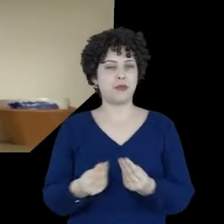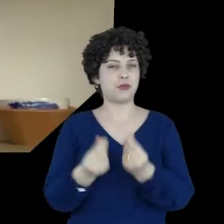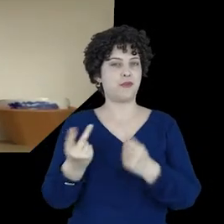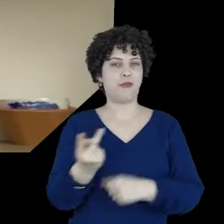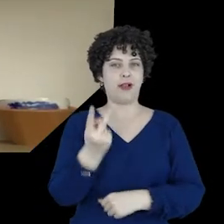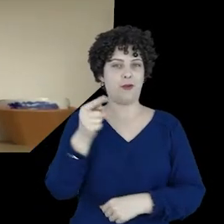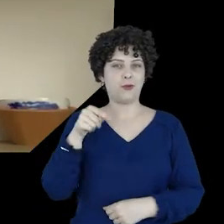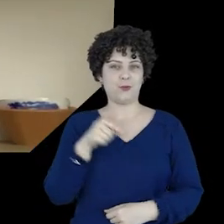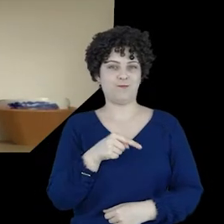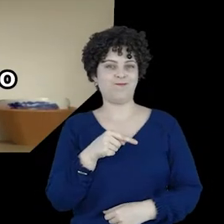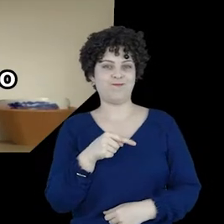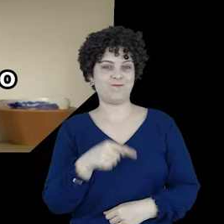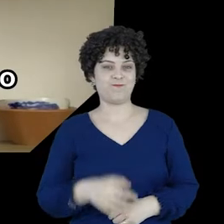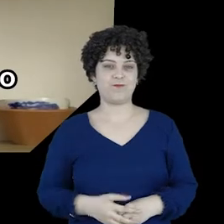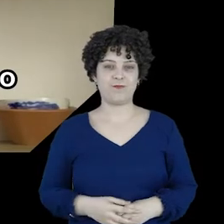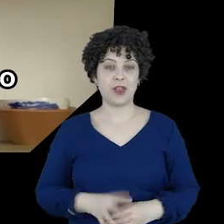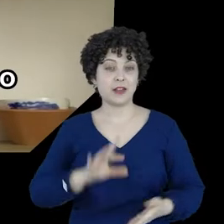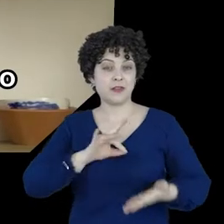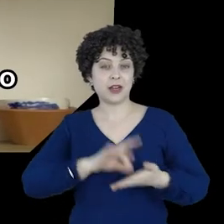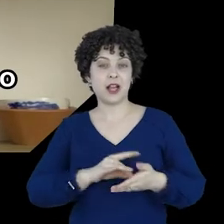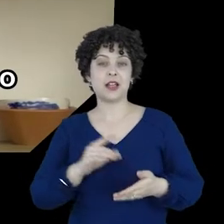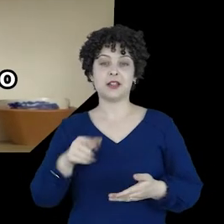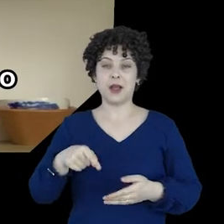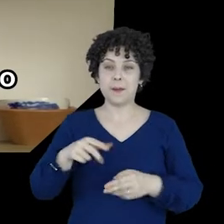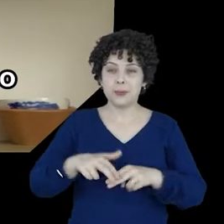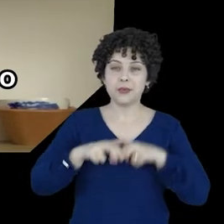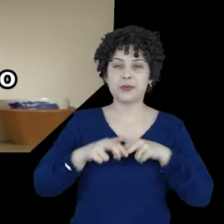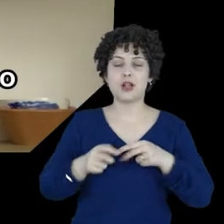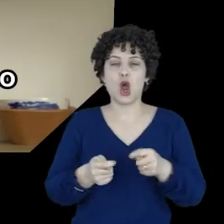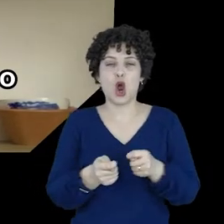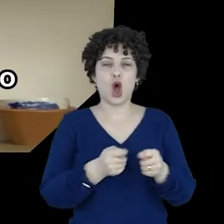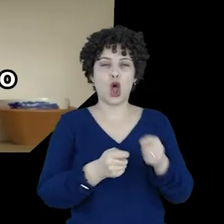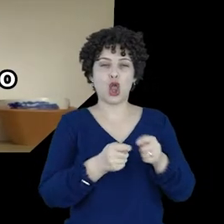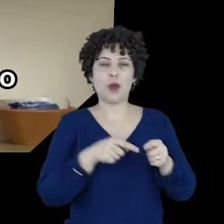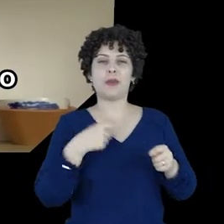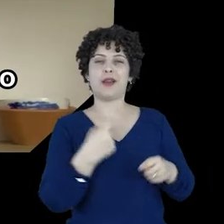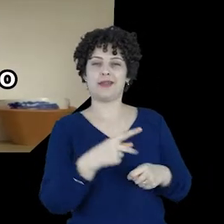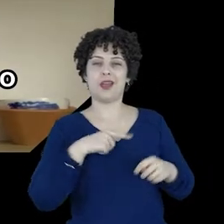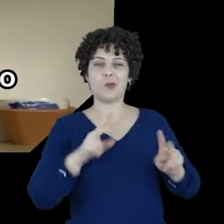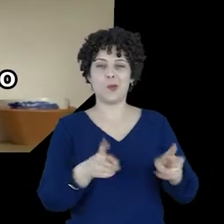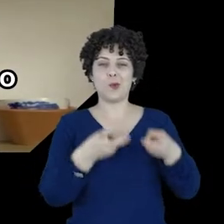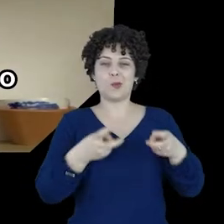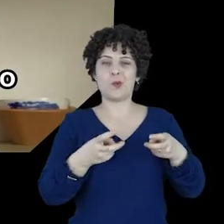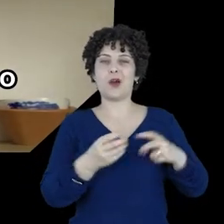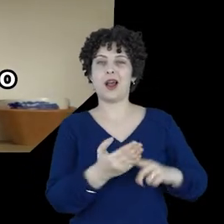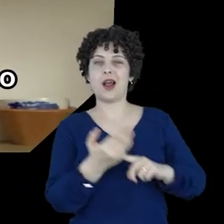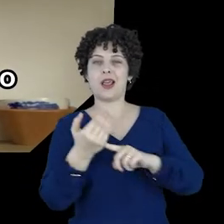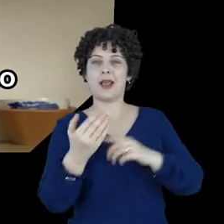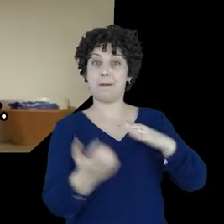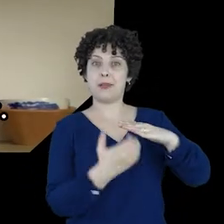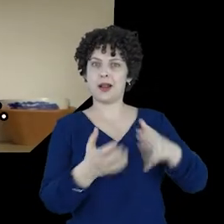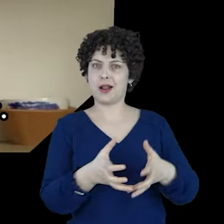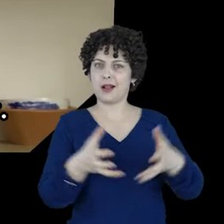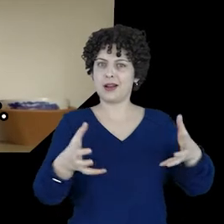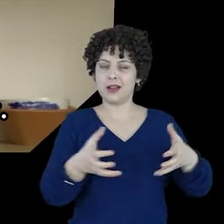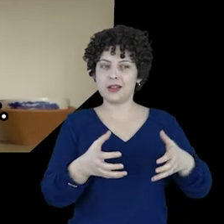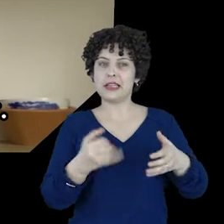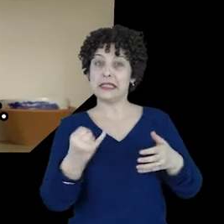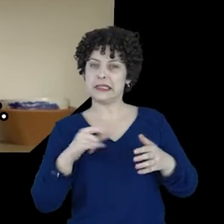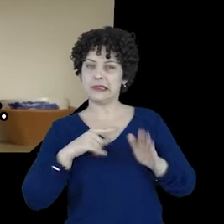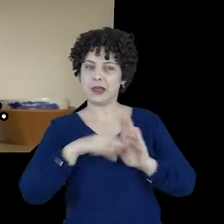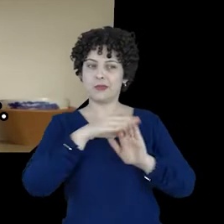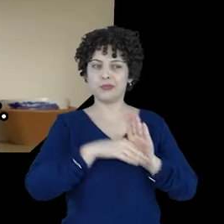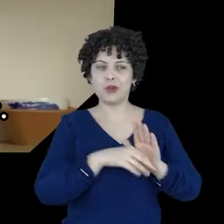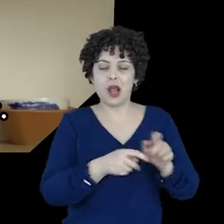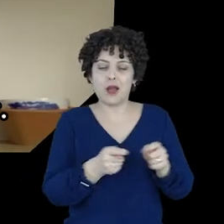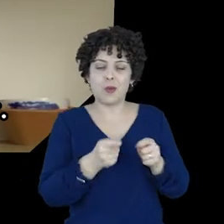is hugely valuable. In fact, it's really the source of big tech's economic and also their political power. So if you can regulate